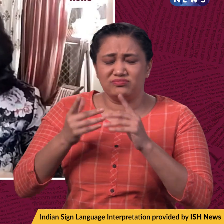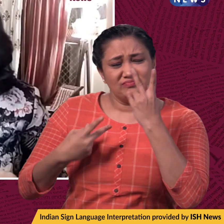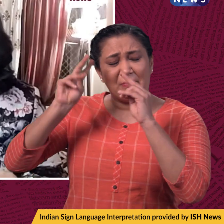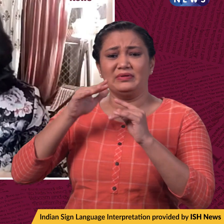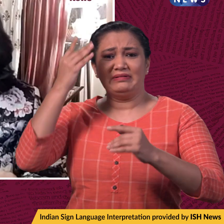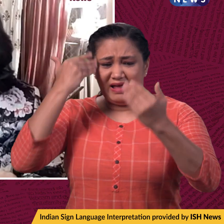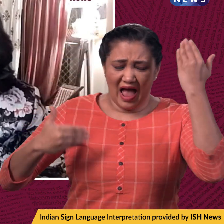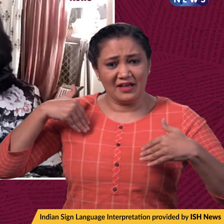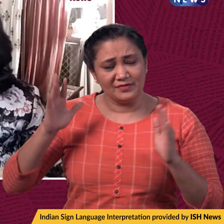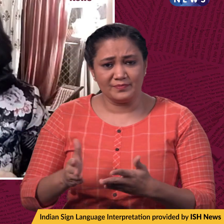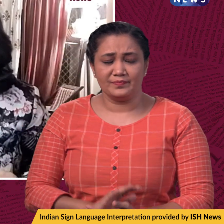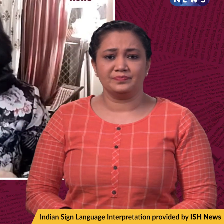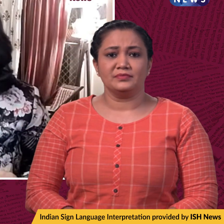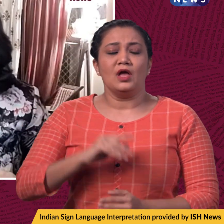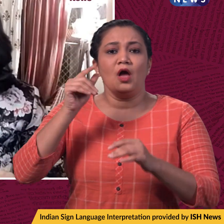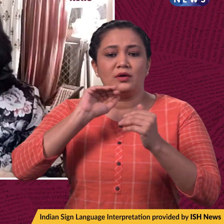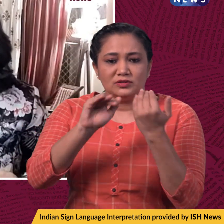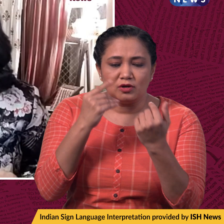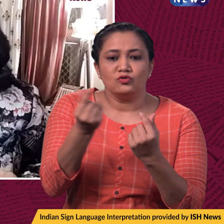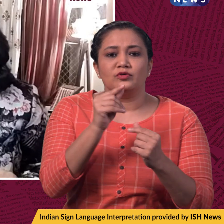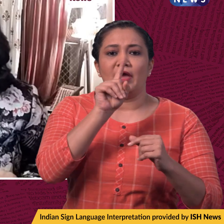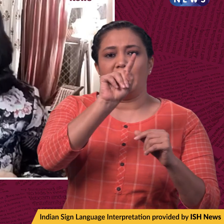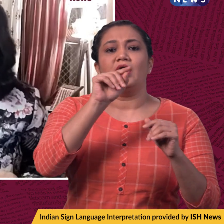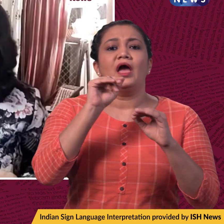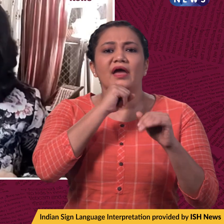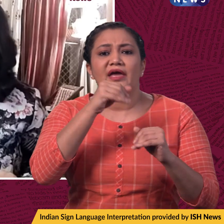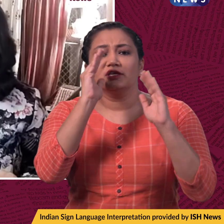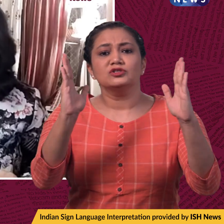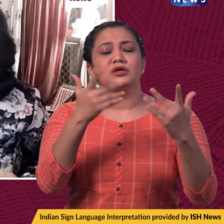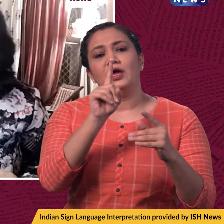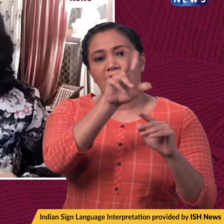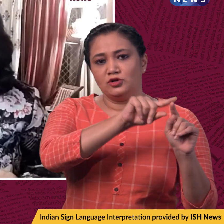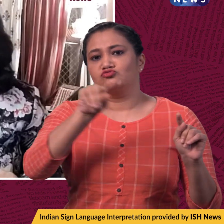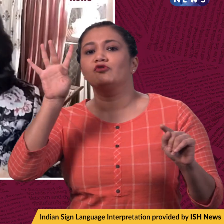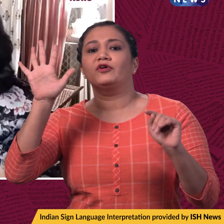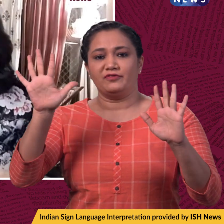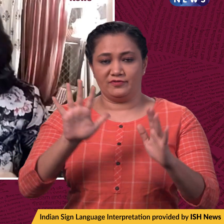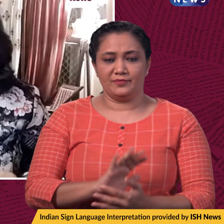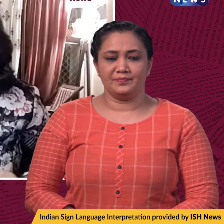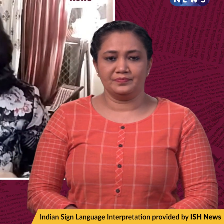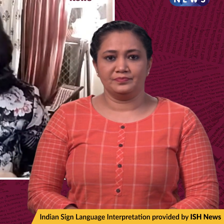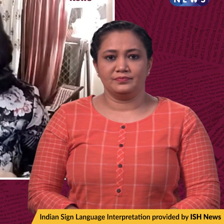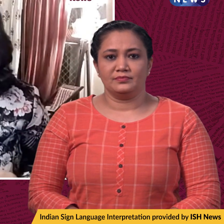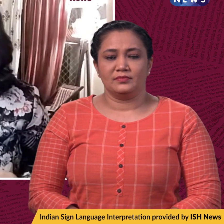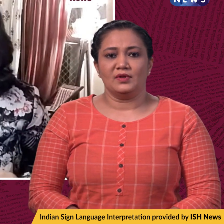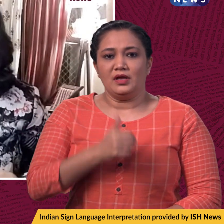of fatalities involving road users between 18 to 45 years of age stood at